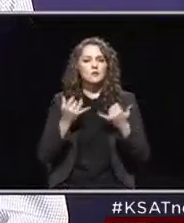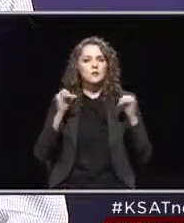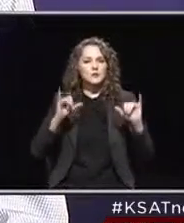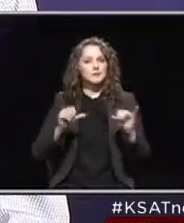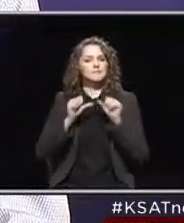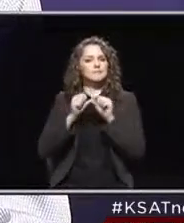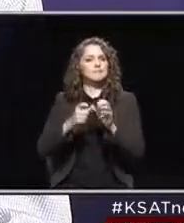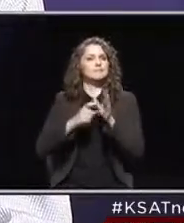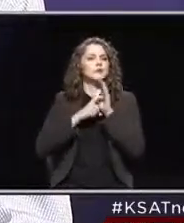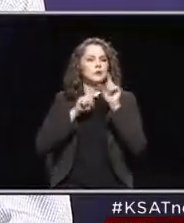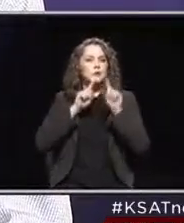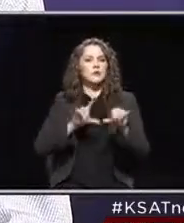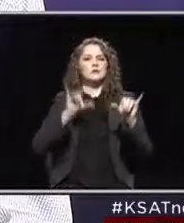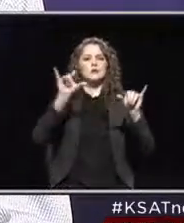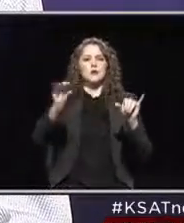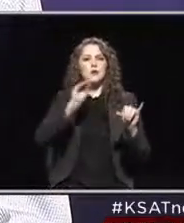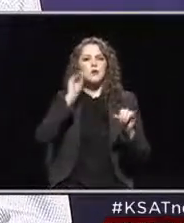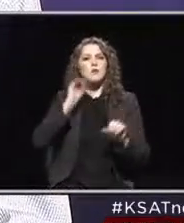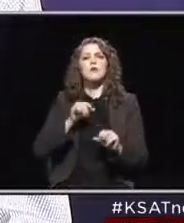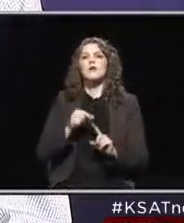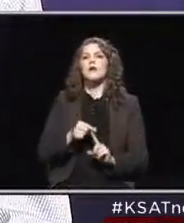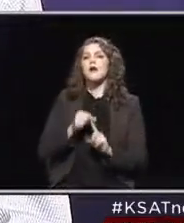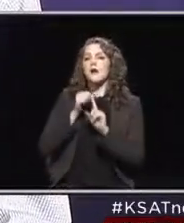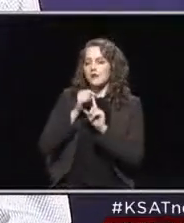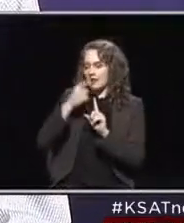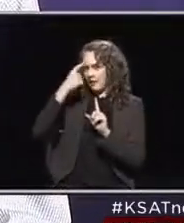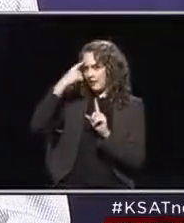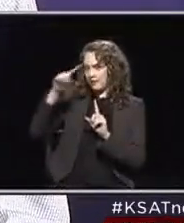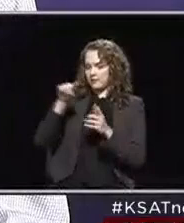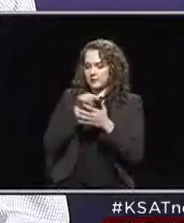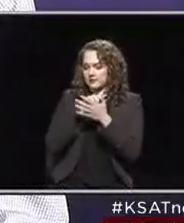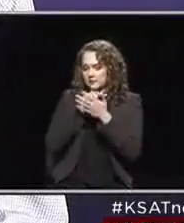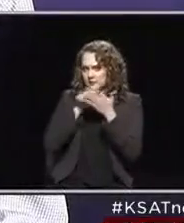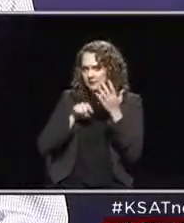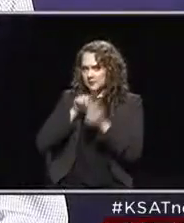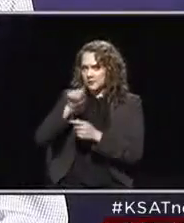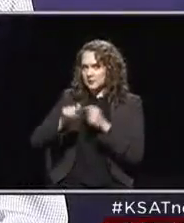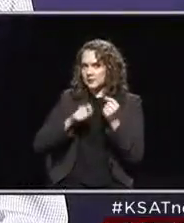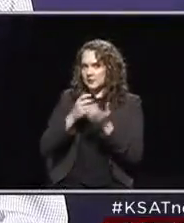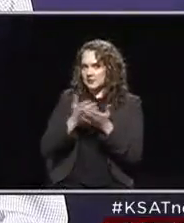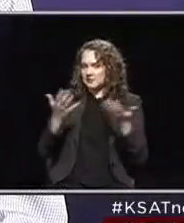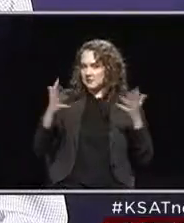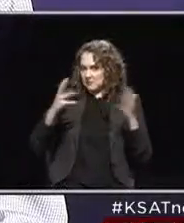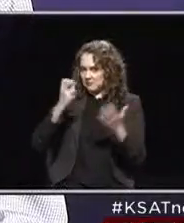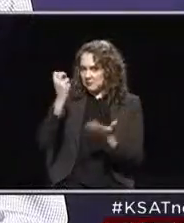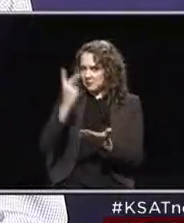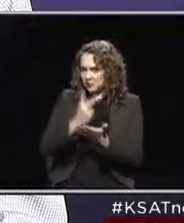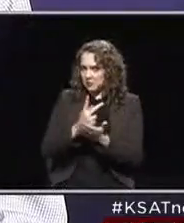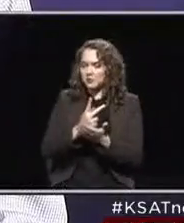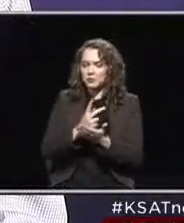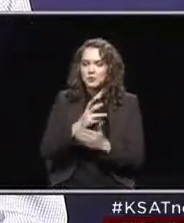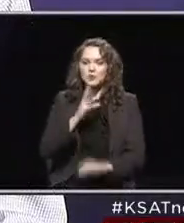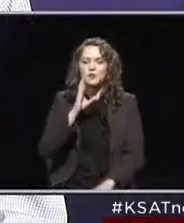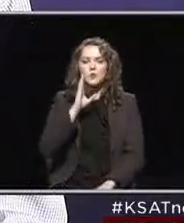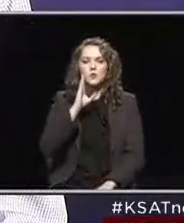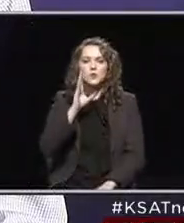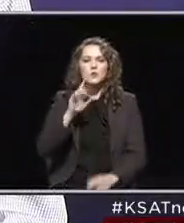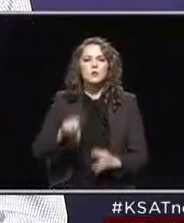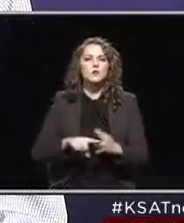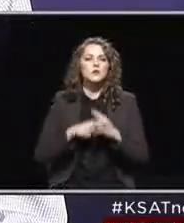at home unless they go out for one of the preliminary things that have been okayed and would